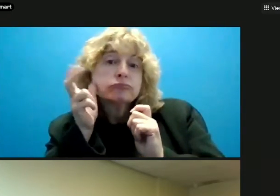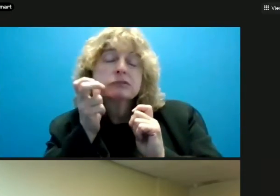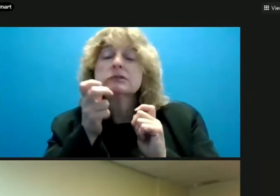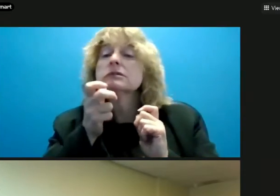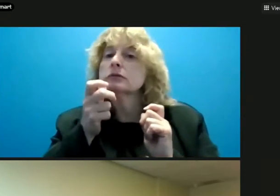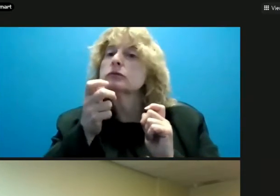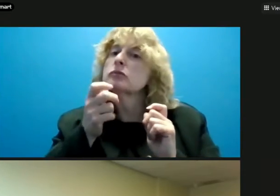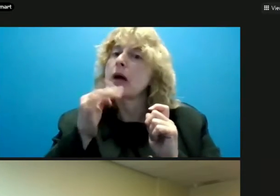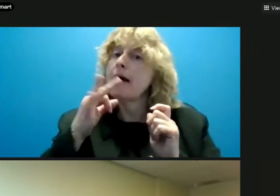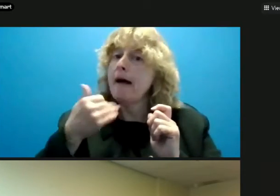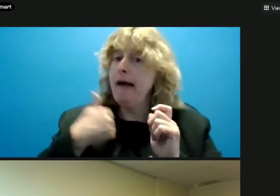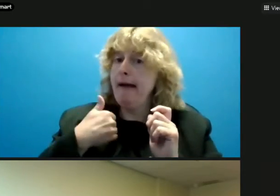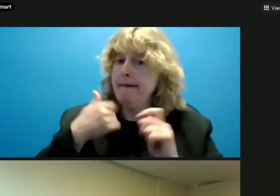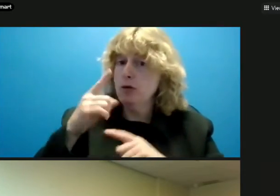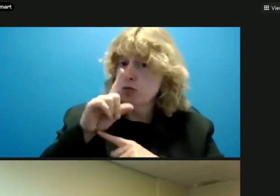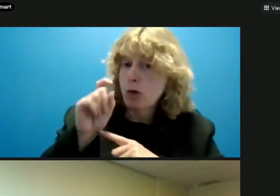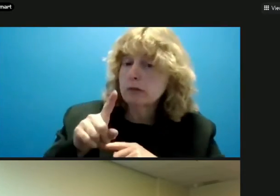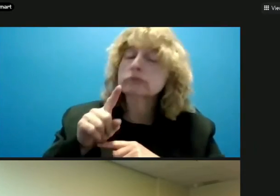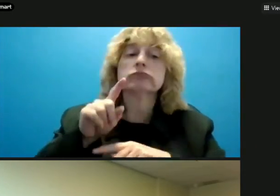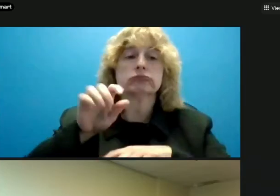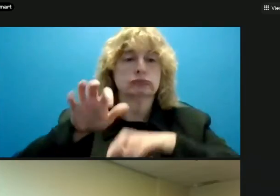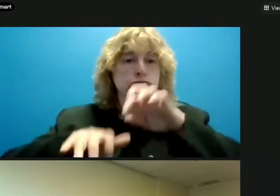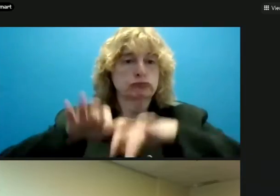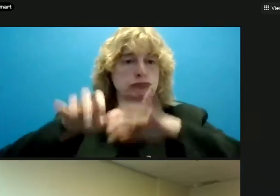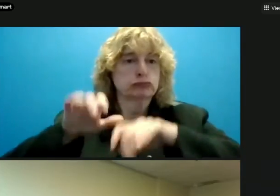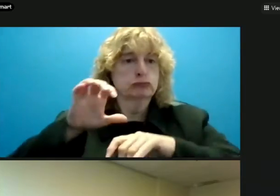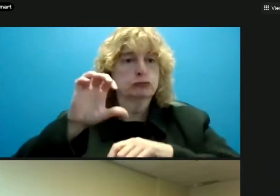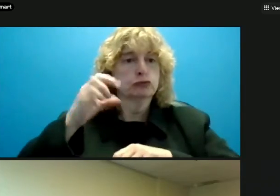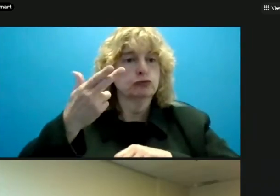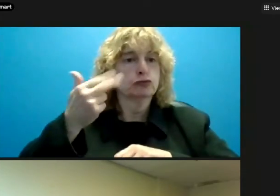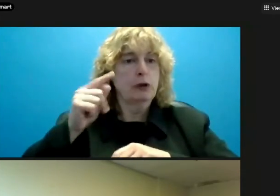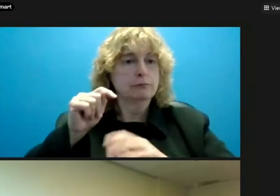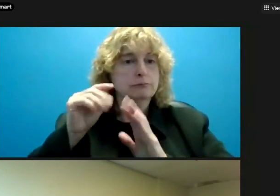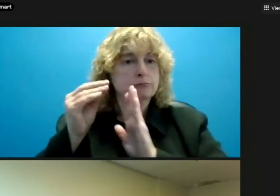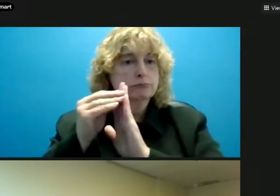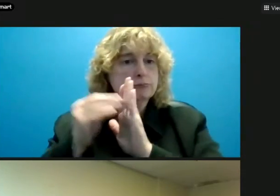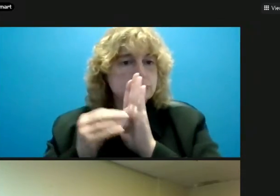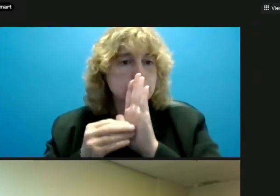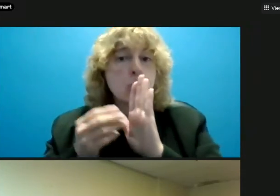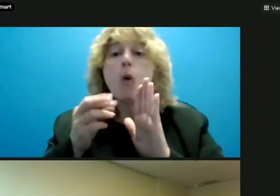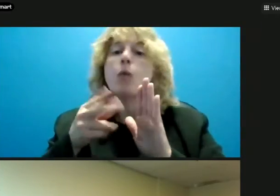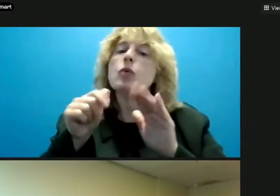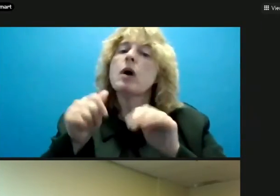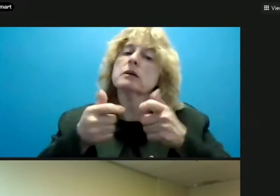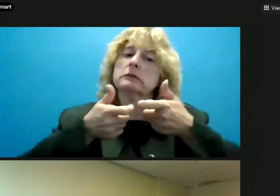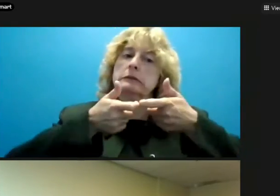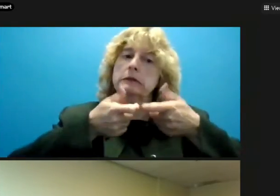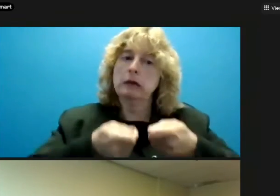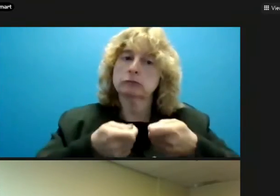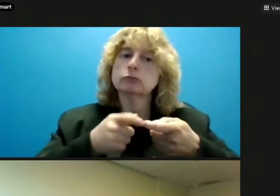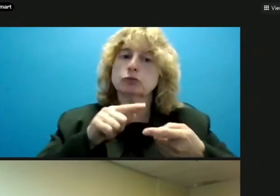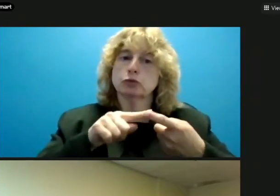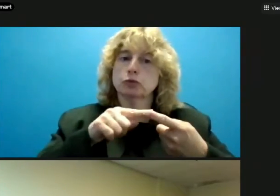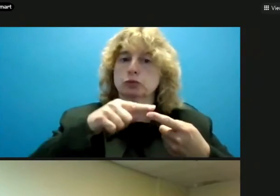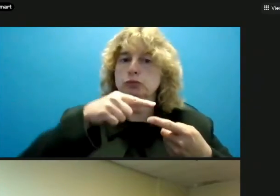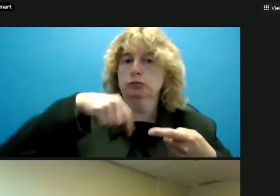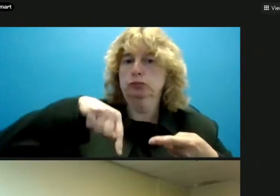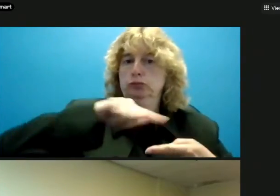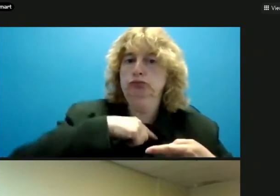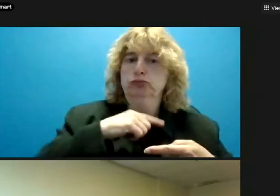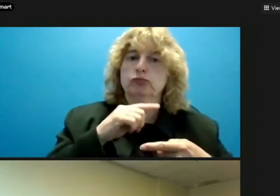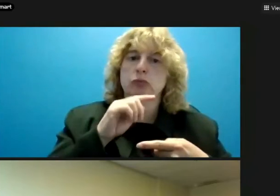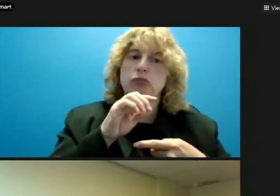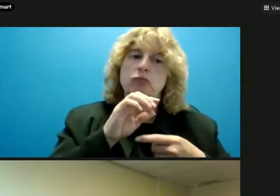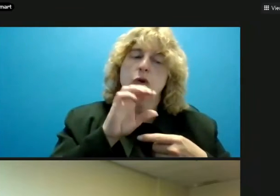also text some of the members of the COVID-313 coalition, so we can have a conversation. So for both of you, why don't we